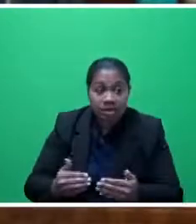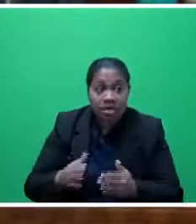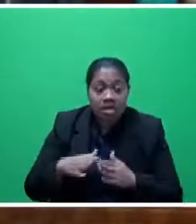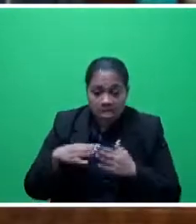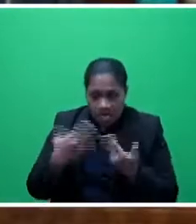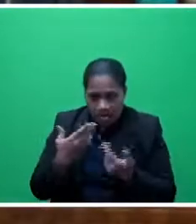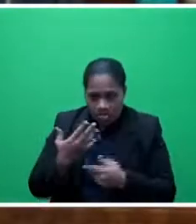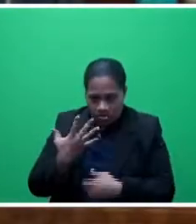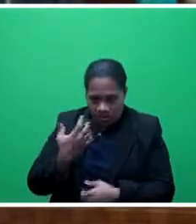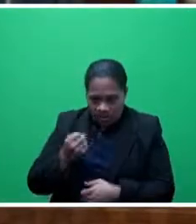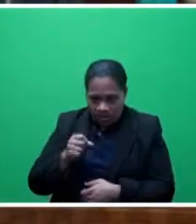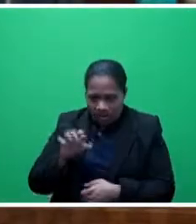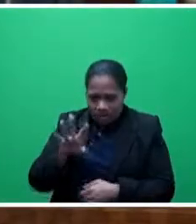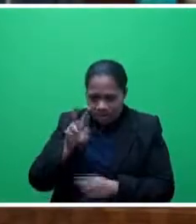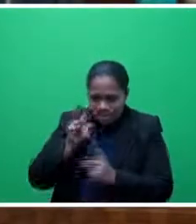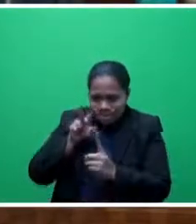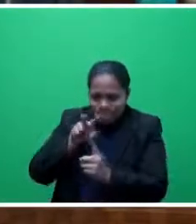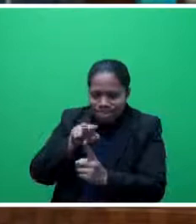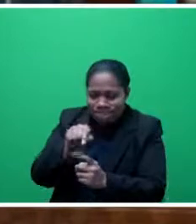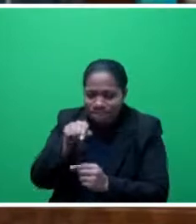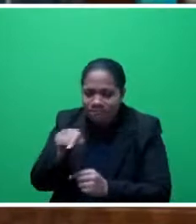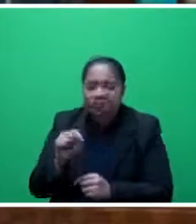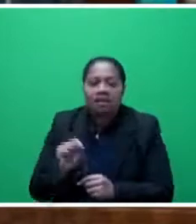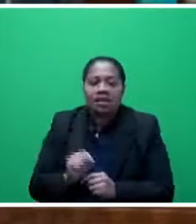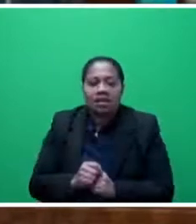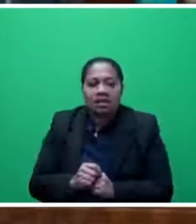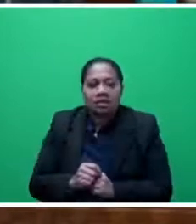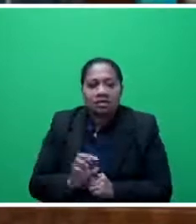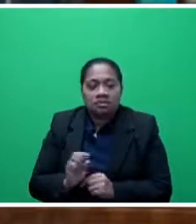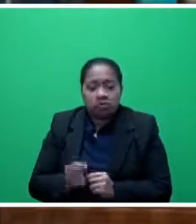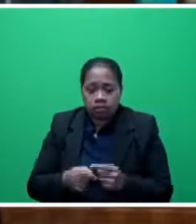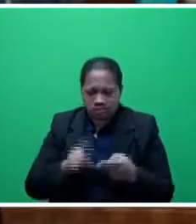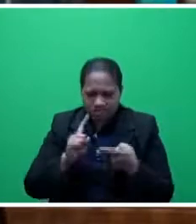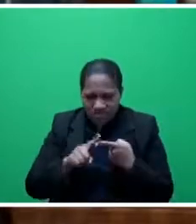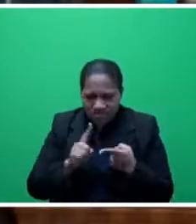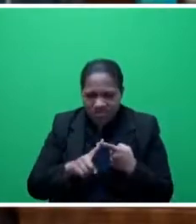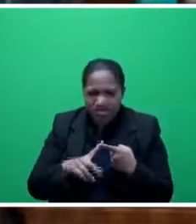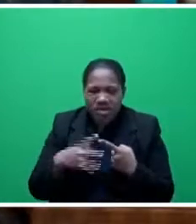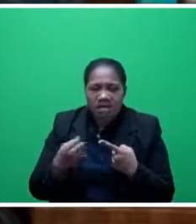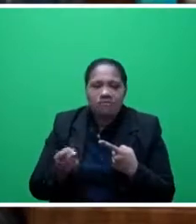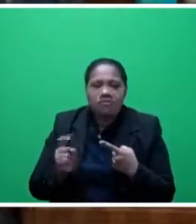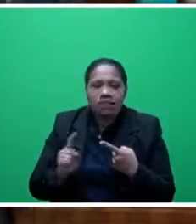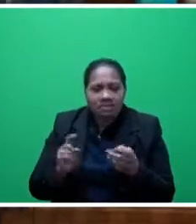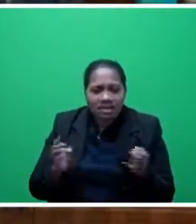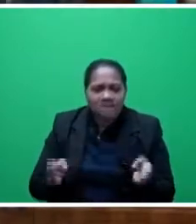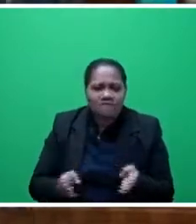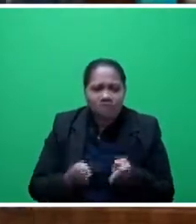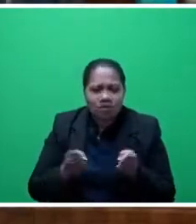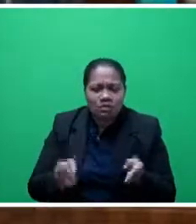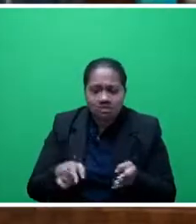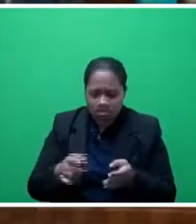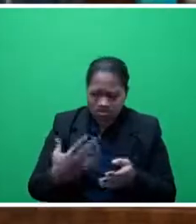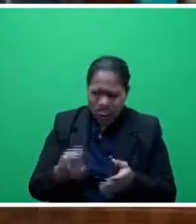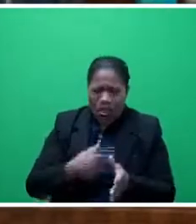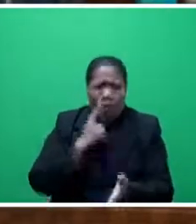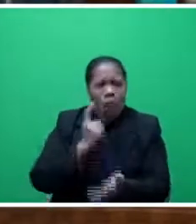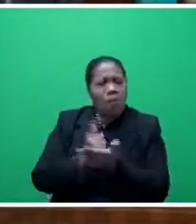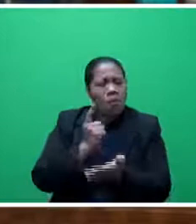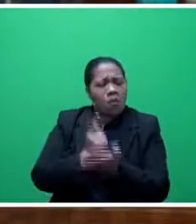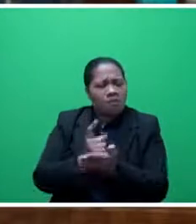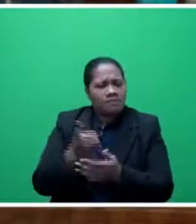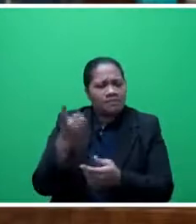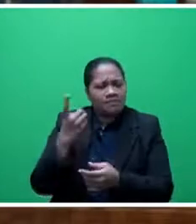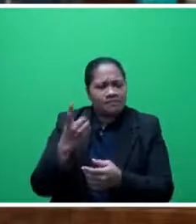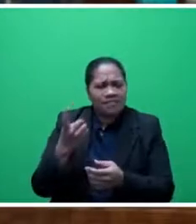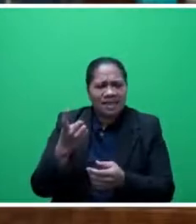account. One of the concerns that we have is enforcement. We have a lot of duties reduced